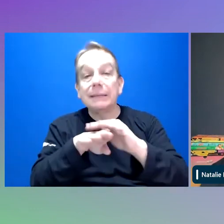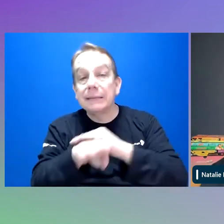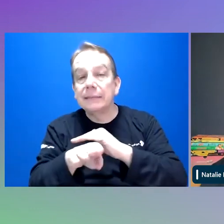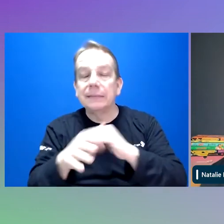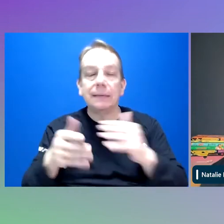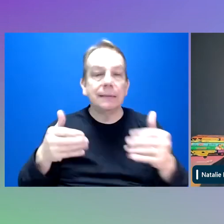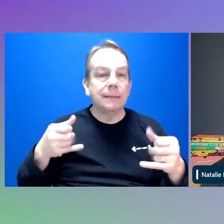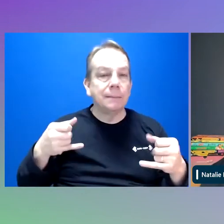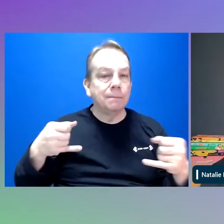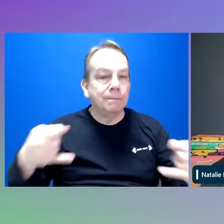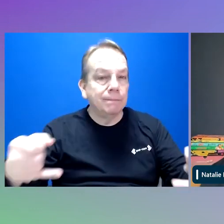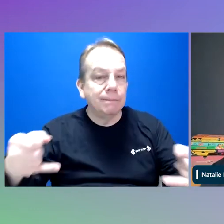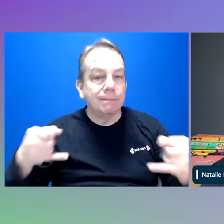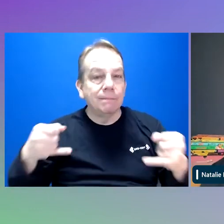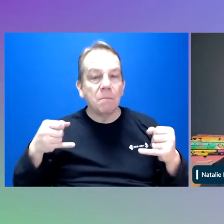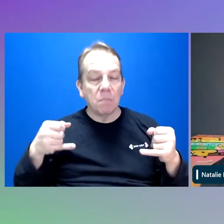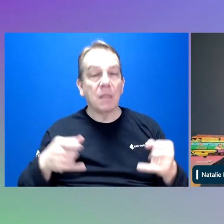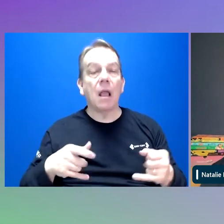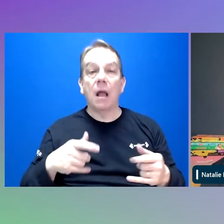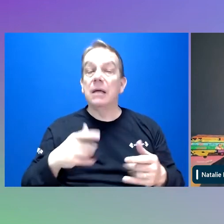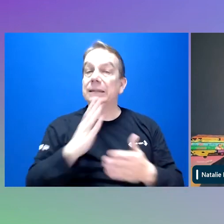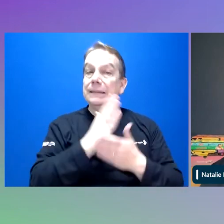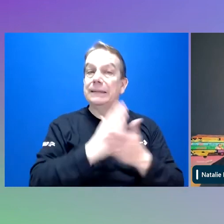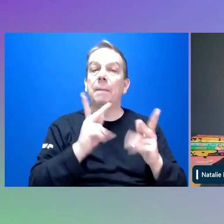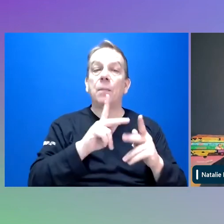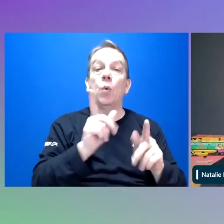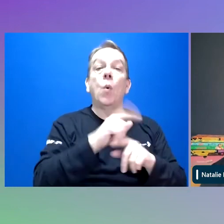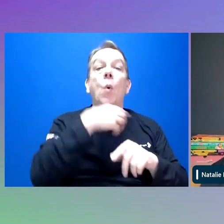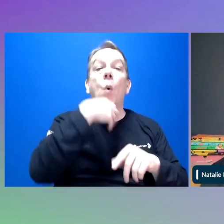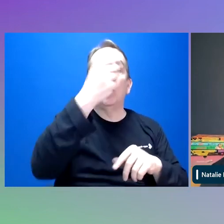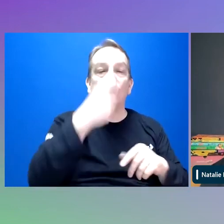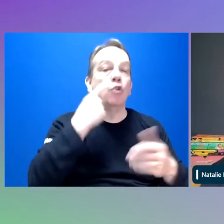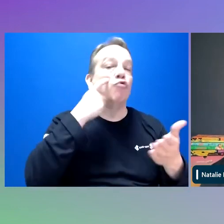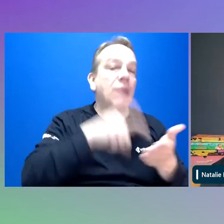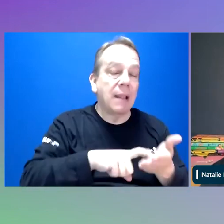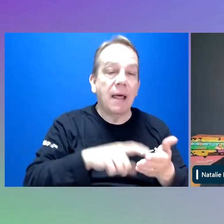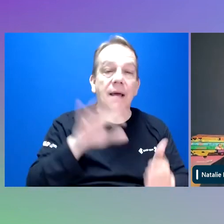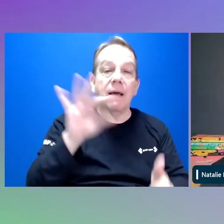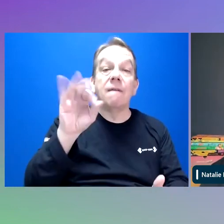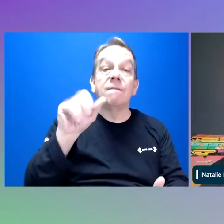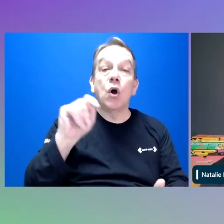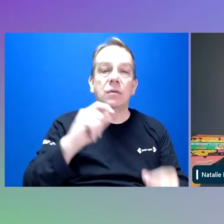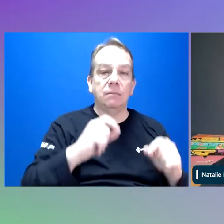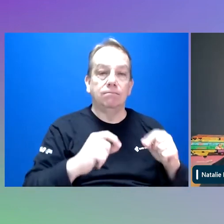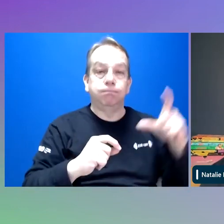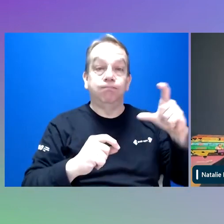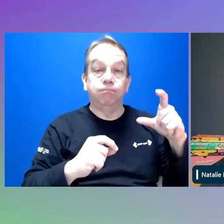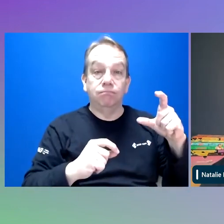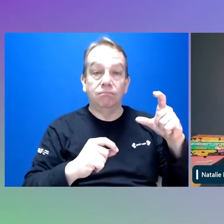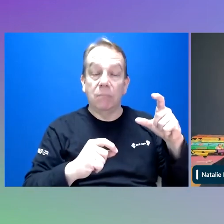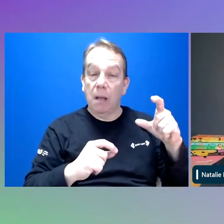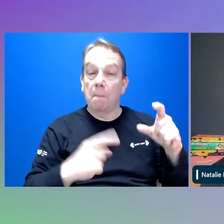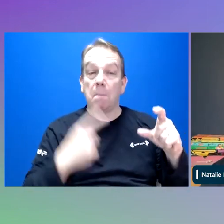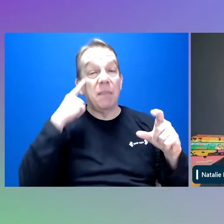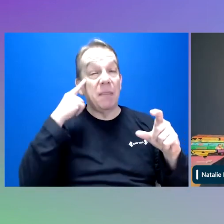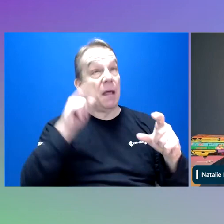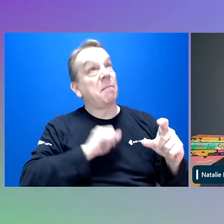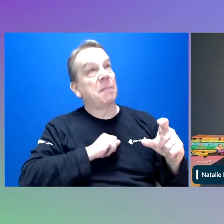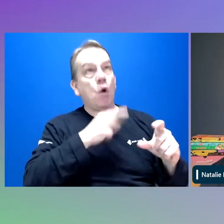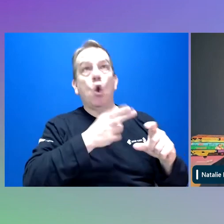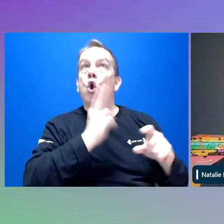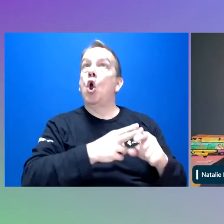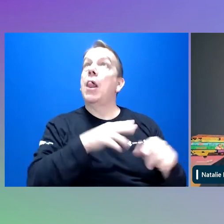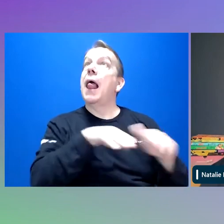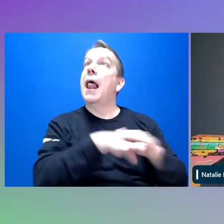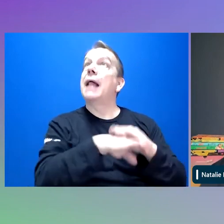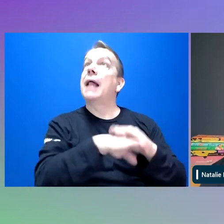because it's common that older people will have much larger font size on their phone, but they may not identify that as an access need and opt into